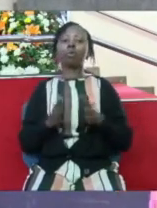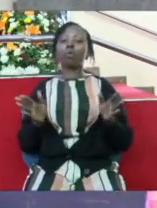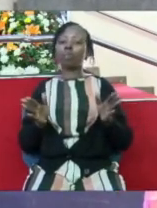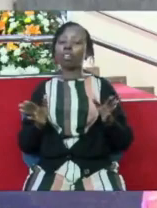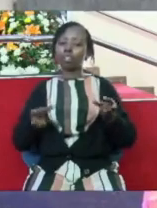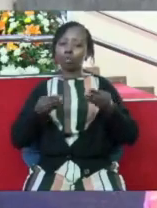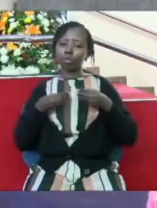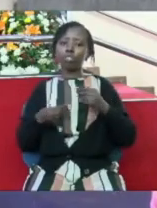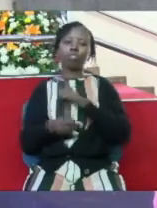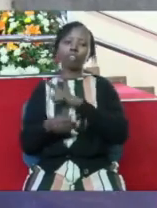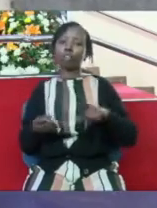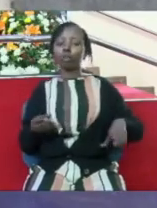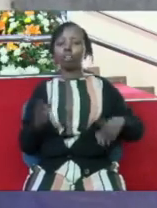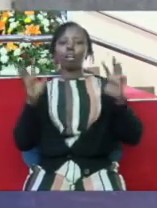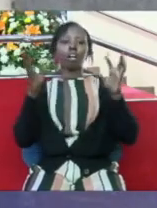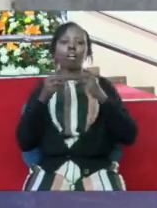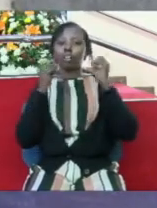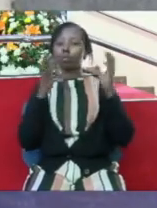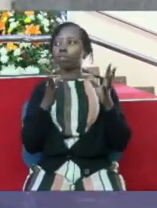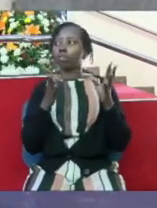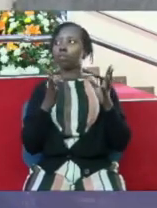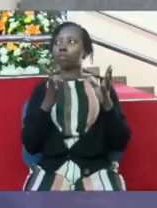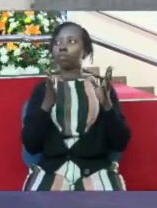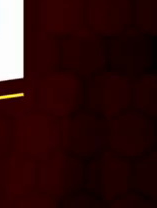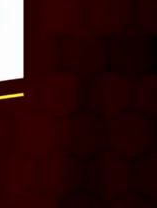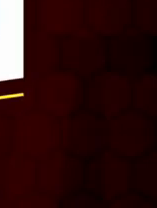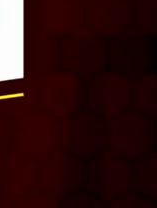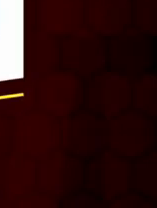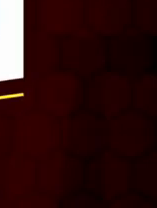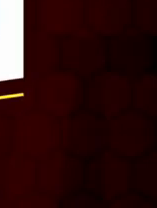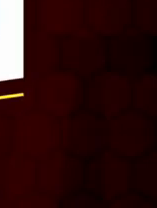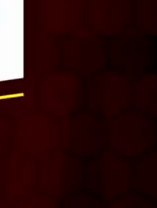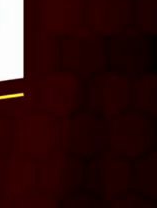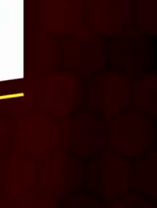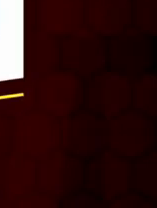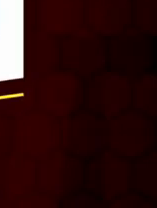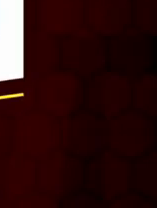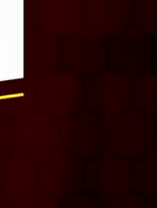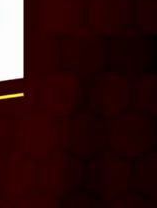yamefunguka ili umpokee Bwana. Hallelujah. Hallelujah. Thank you, Jesus. Asante Yesu.